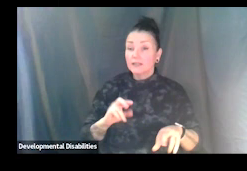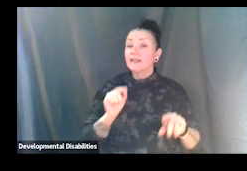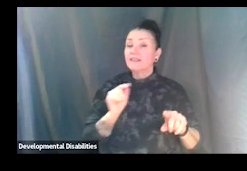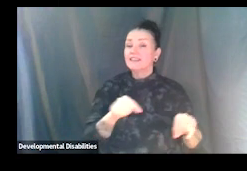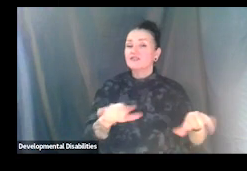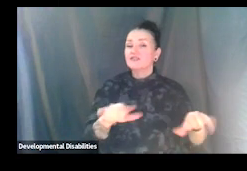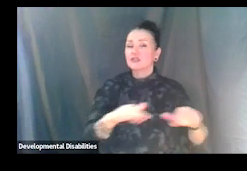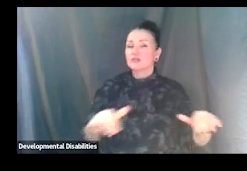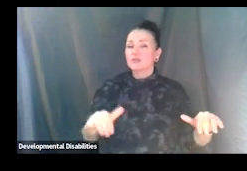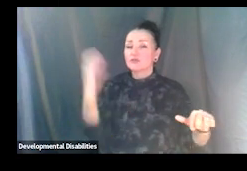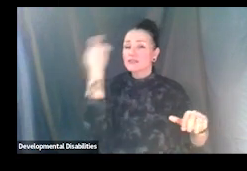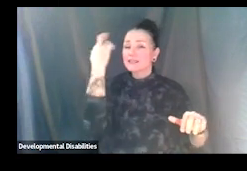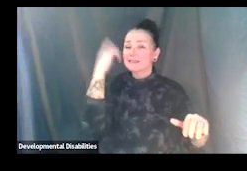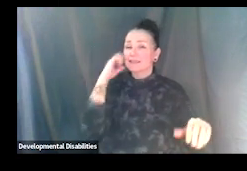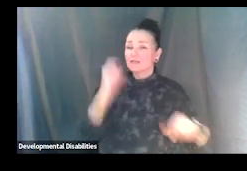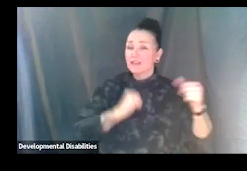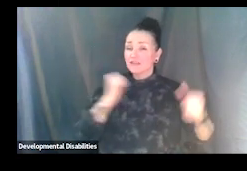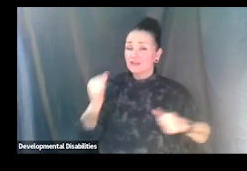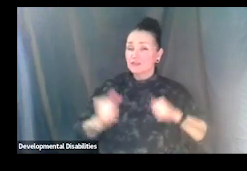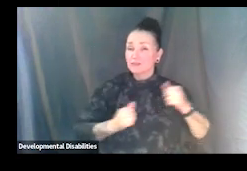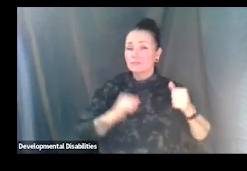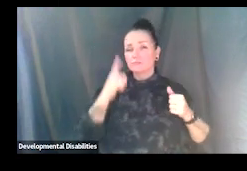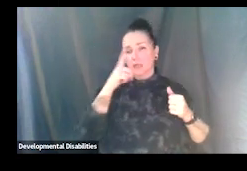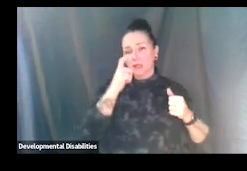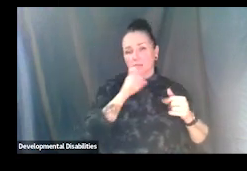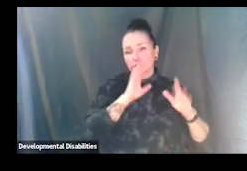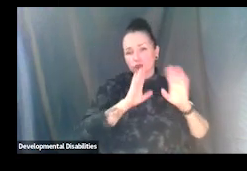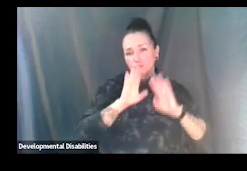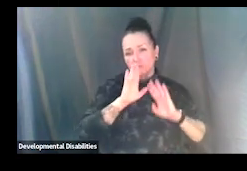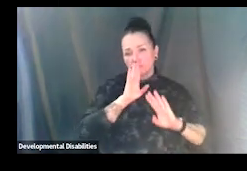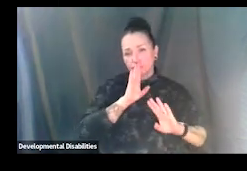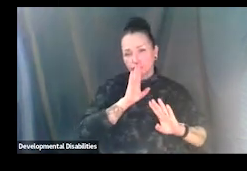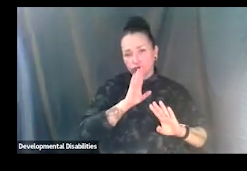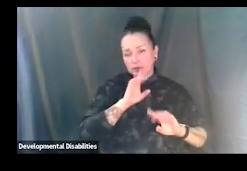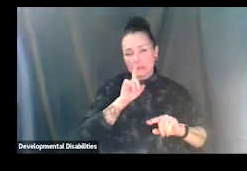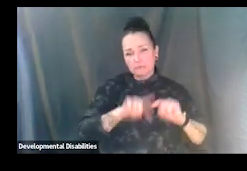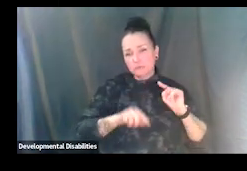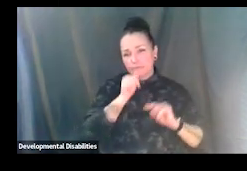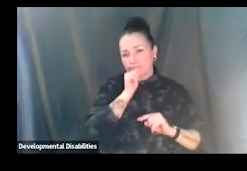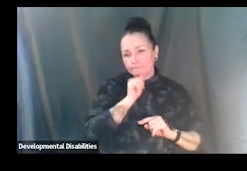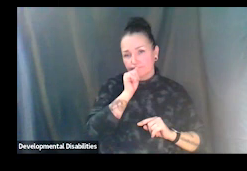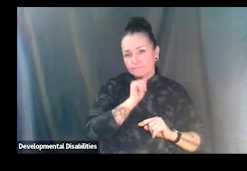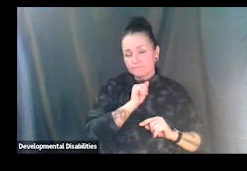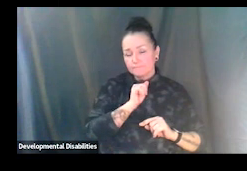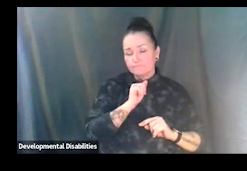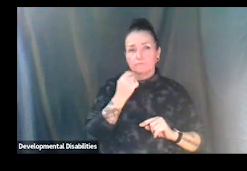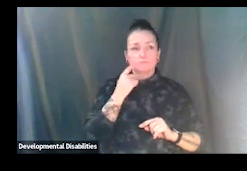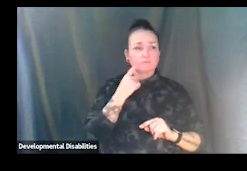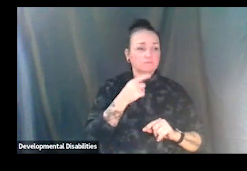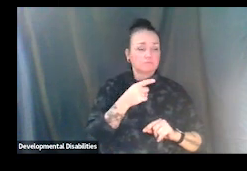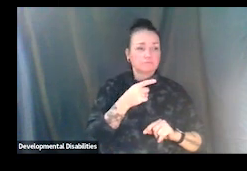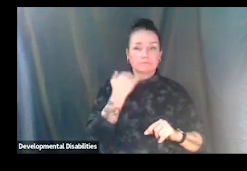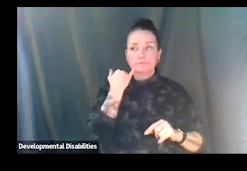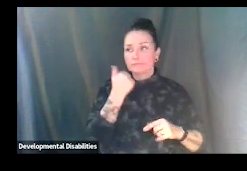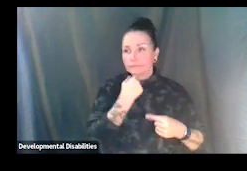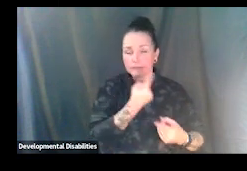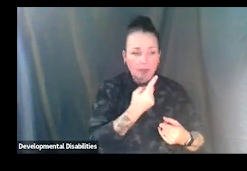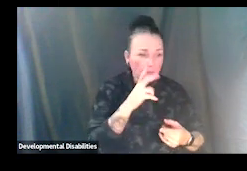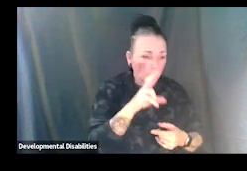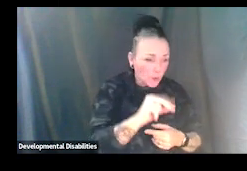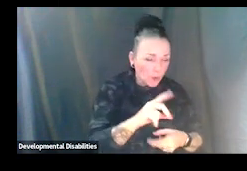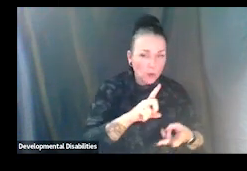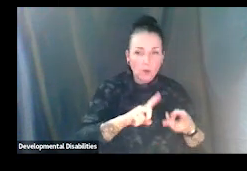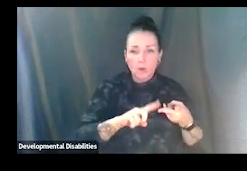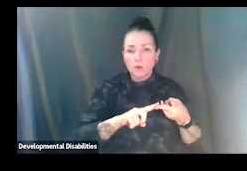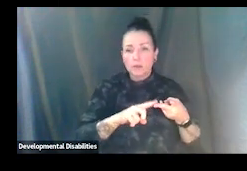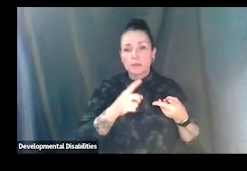like. So being told no, having something taken away, having to do something the person doesn't want to do, having to wait for things,